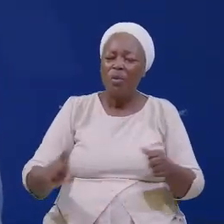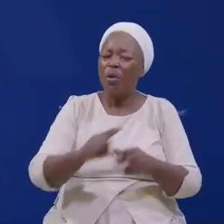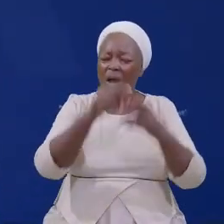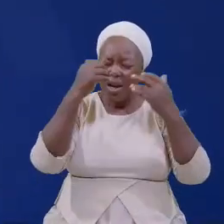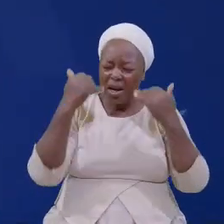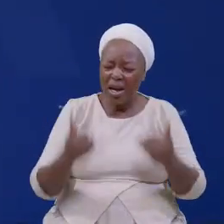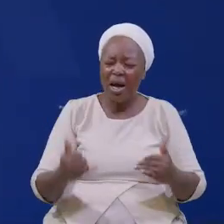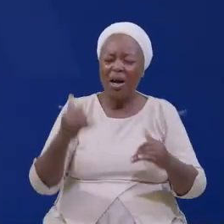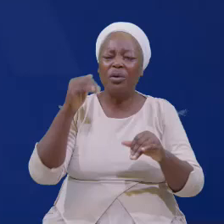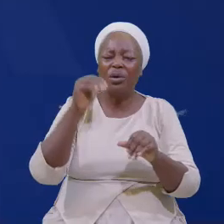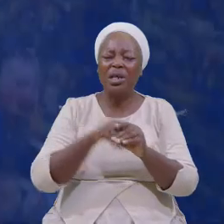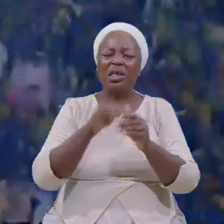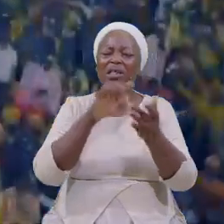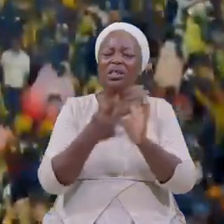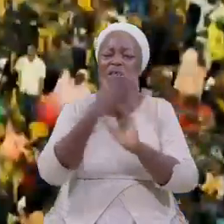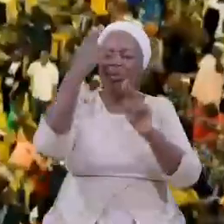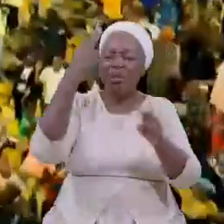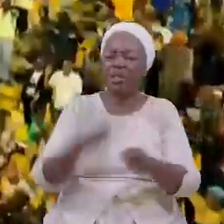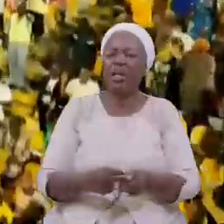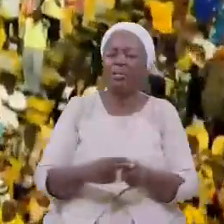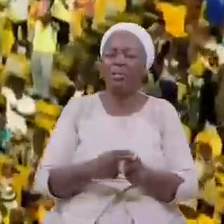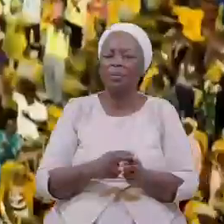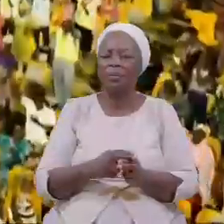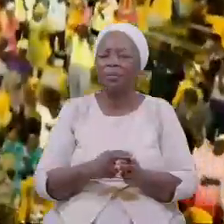in Jesus' name.